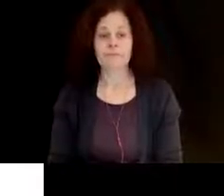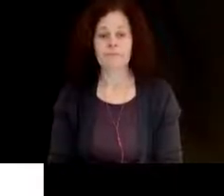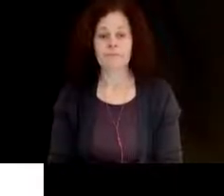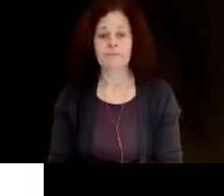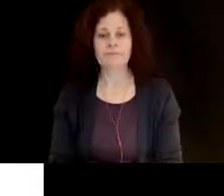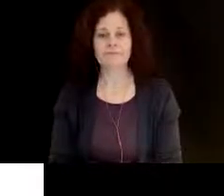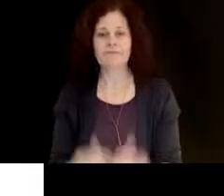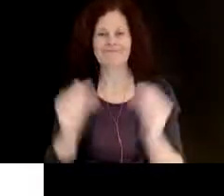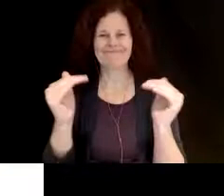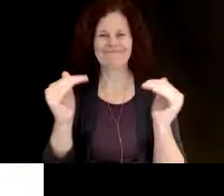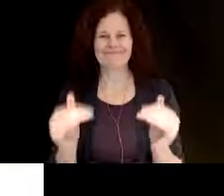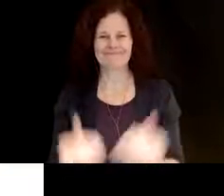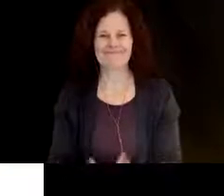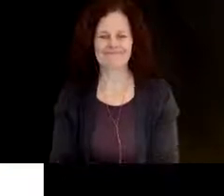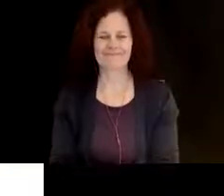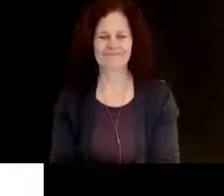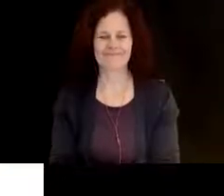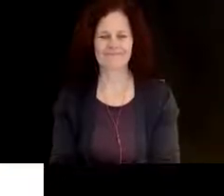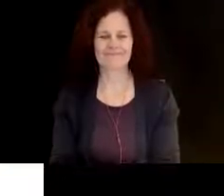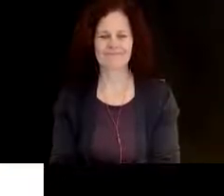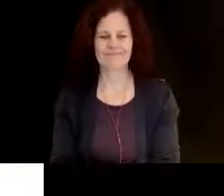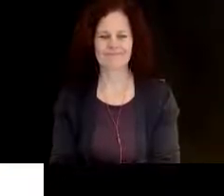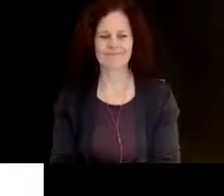Next slide.